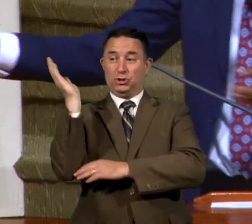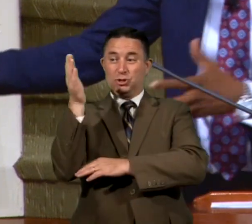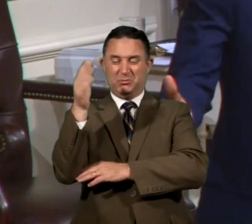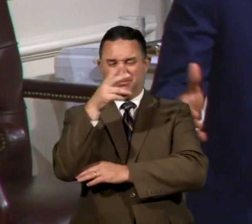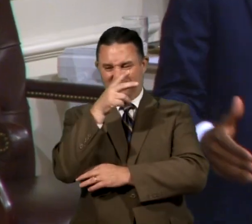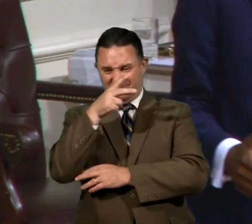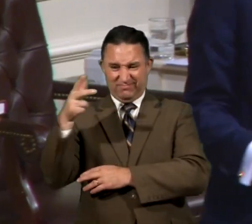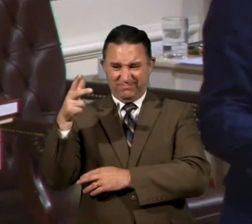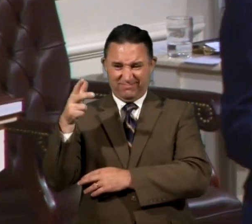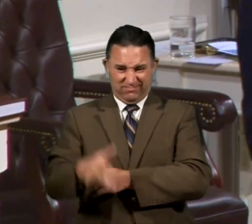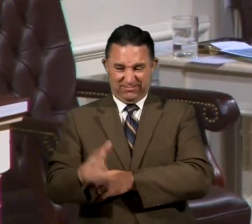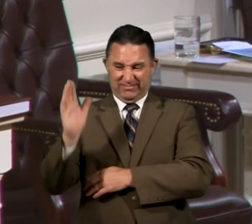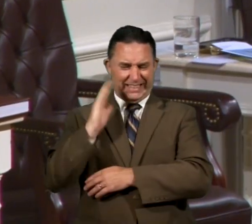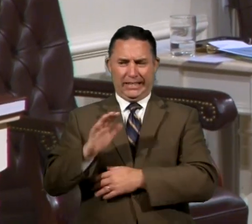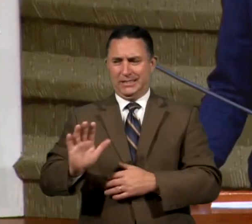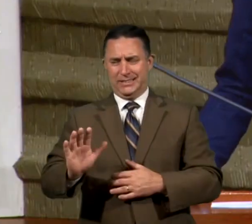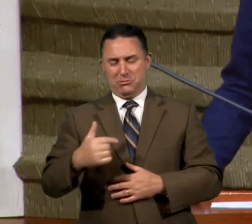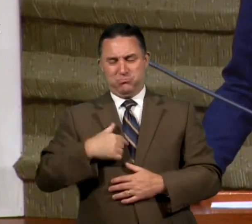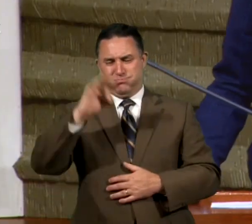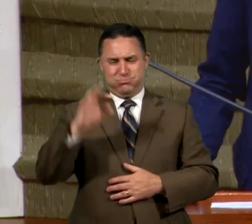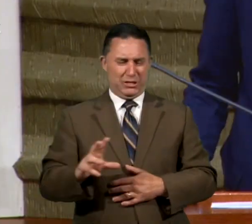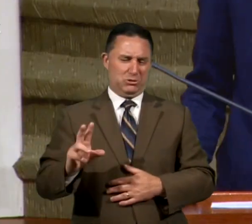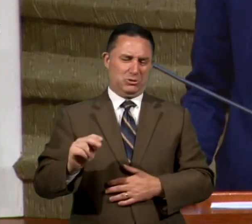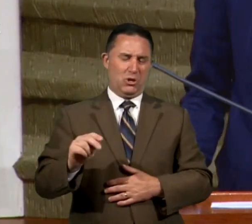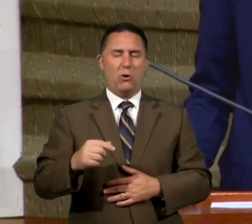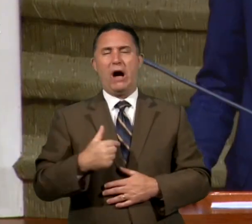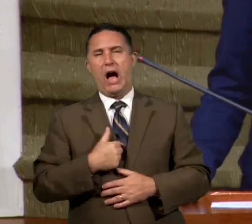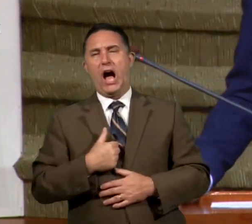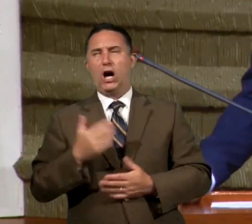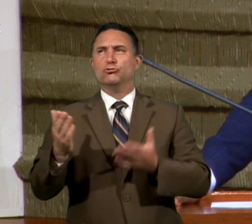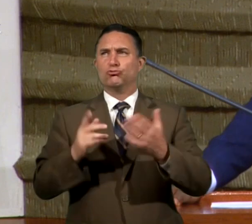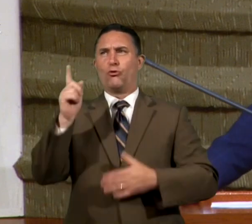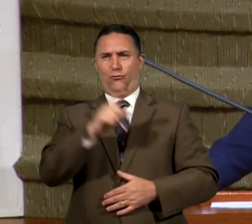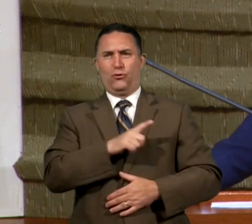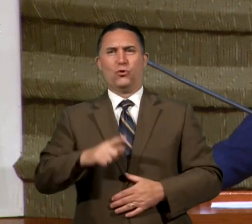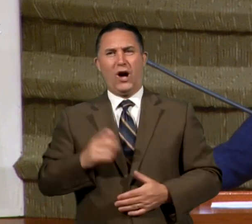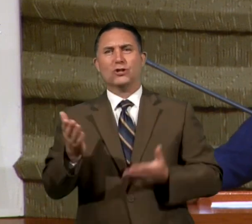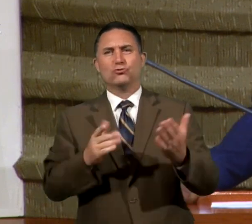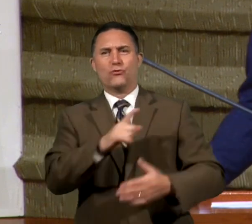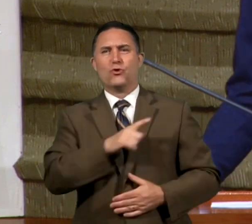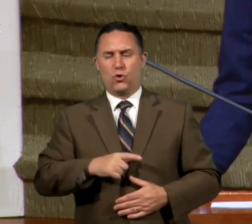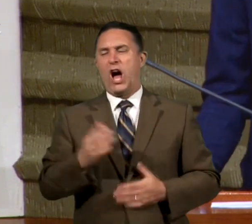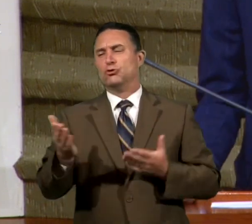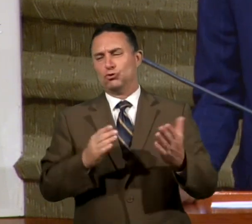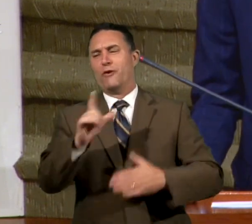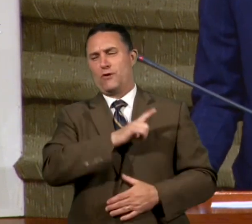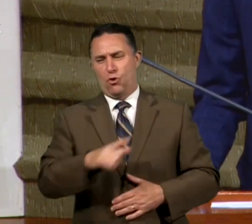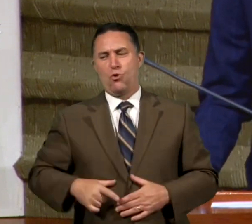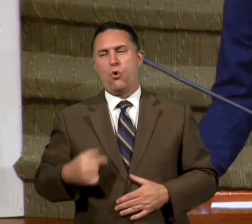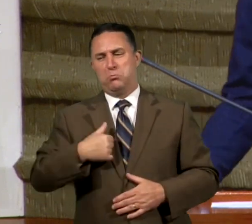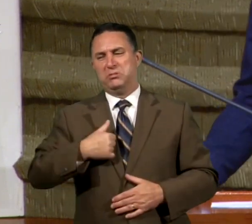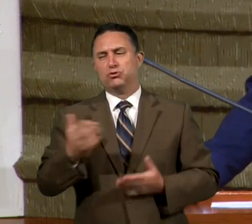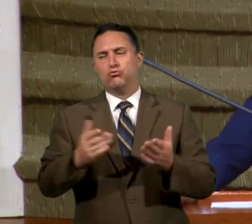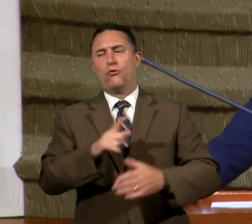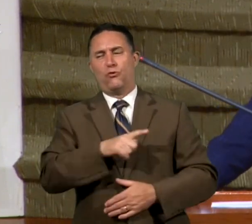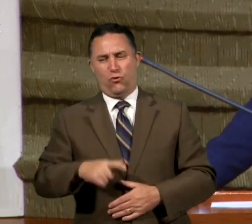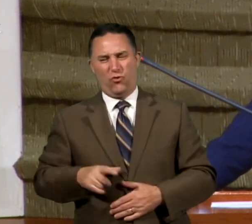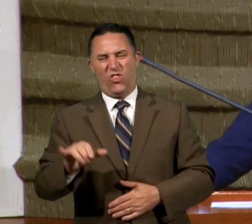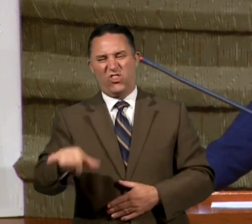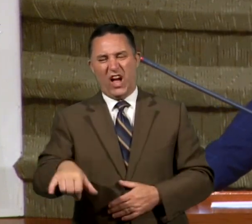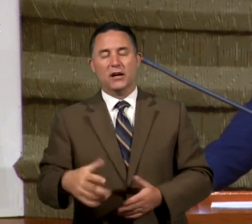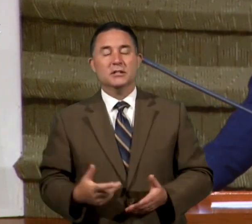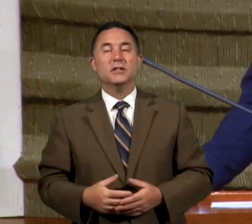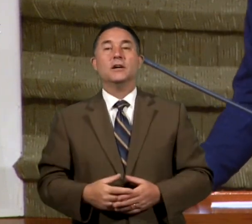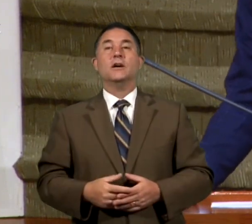so bad then, I said, no, I'm not a preacher, man. I just serve the Lord. That's how I used to put it. I'll just serve the Lord. And